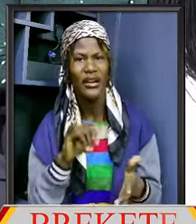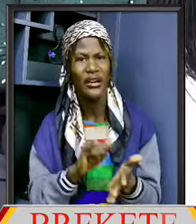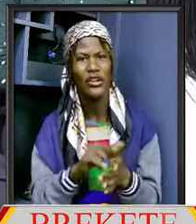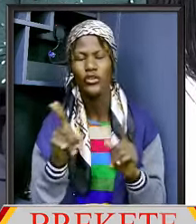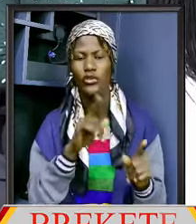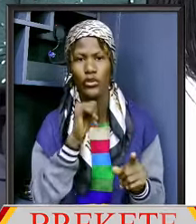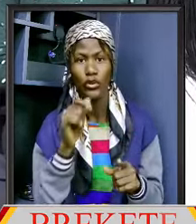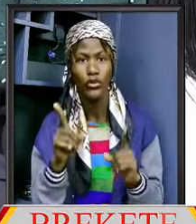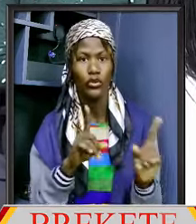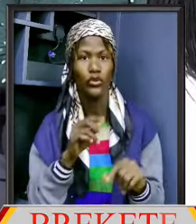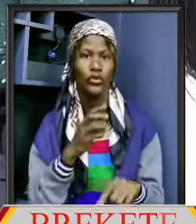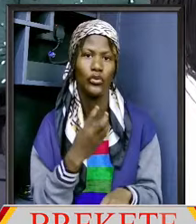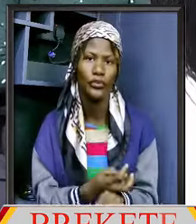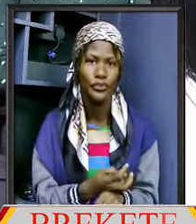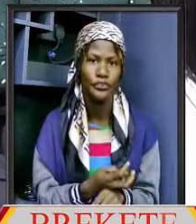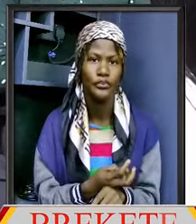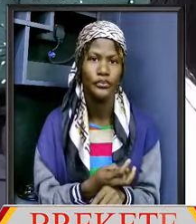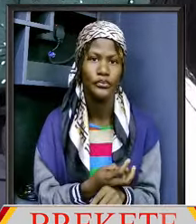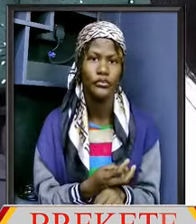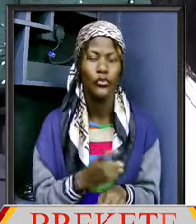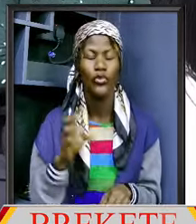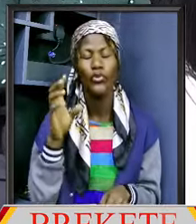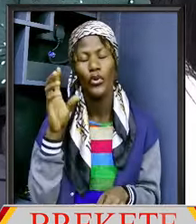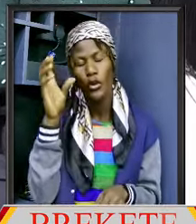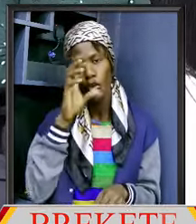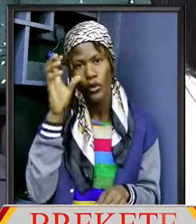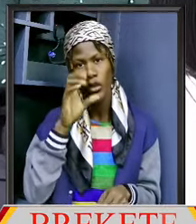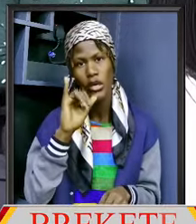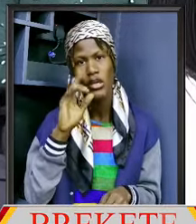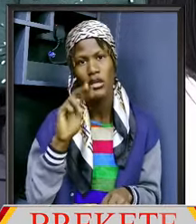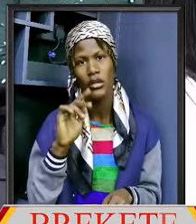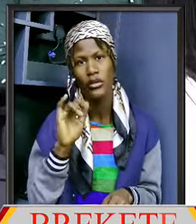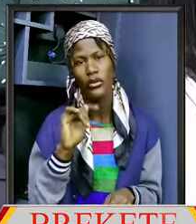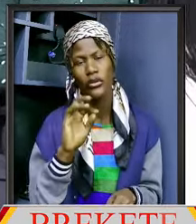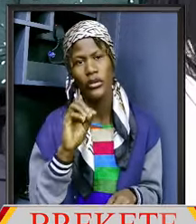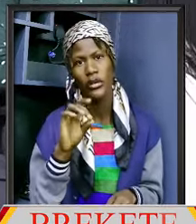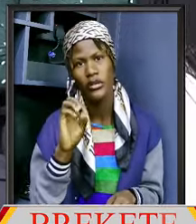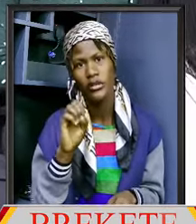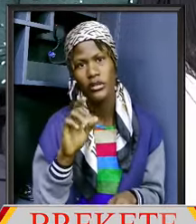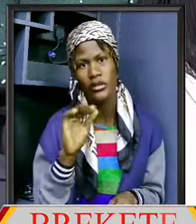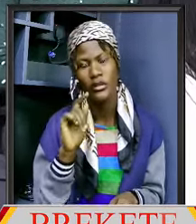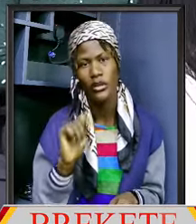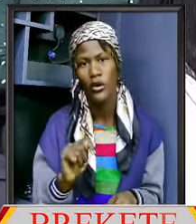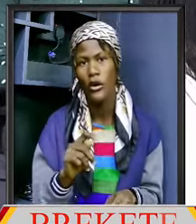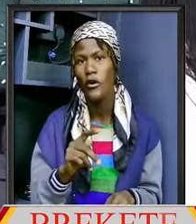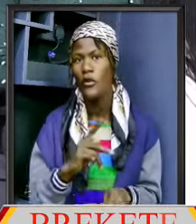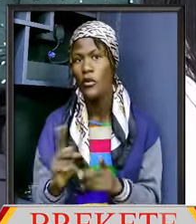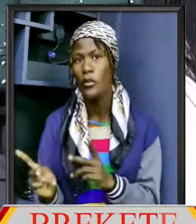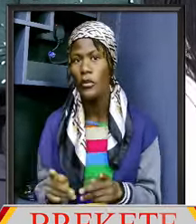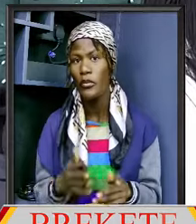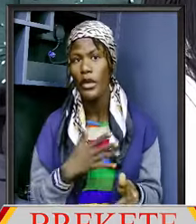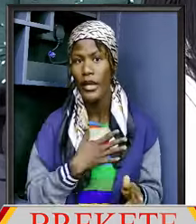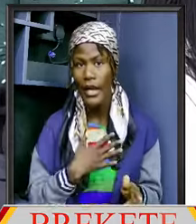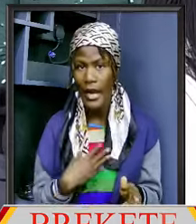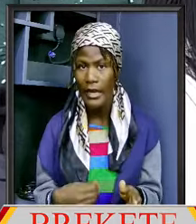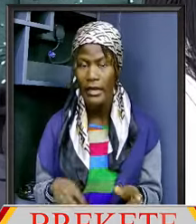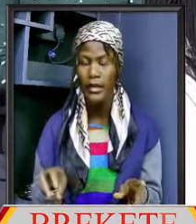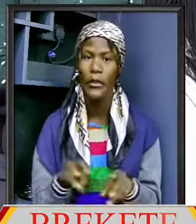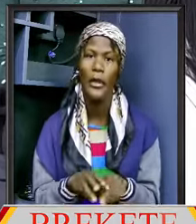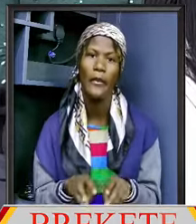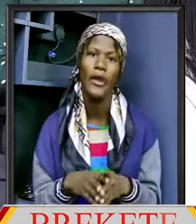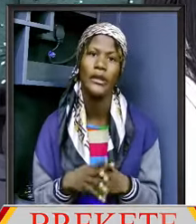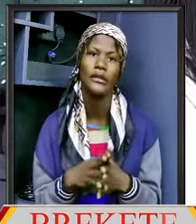happen to you. So we dey look interest of the public, we dey look interest of our member. How it go better for